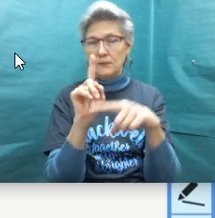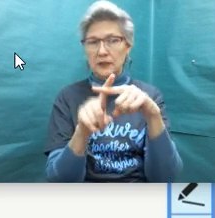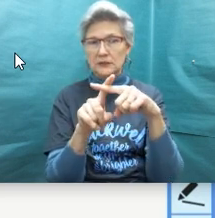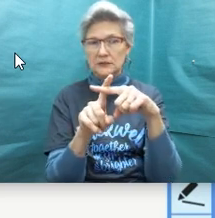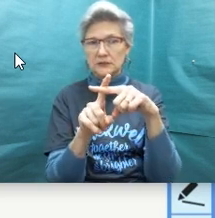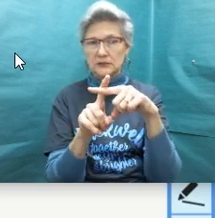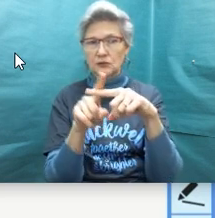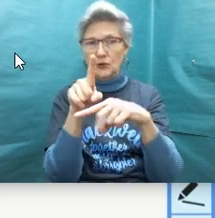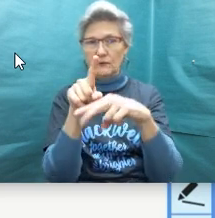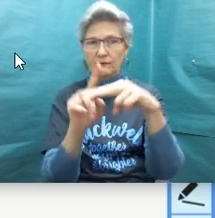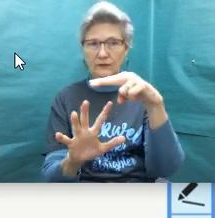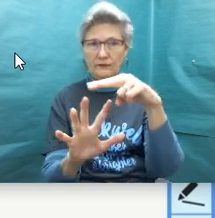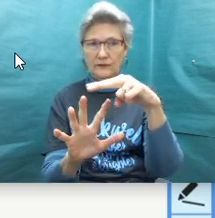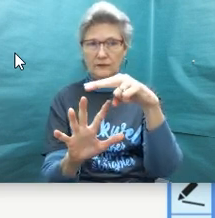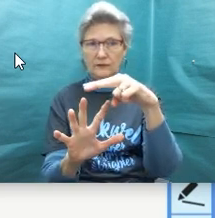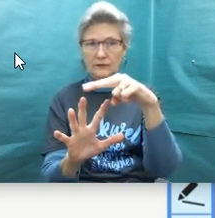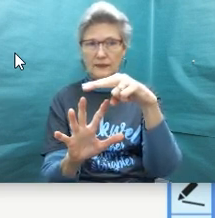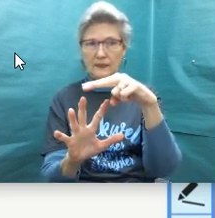plus 1/5.